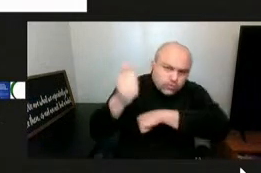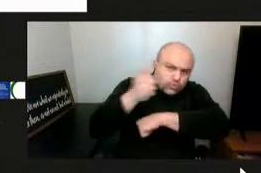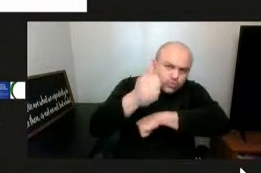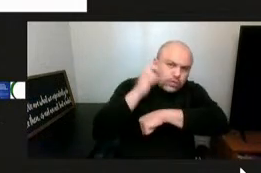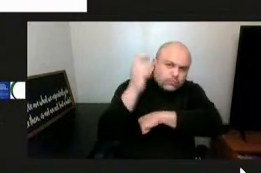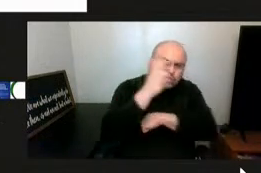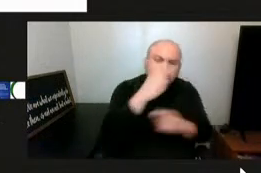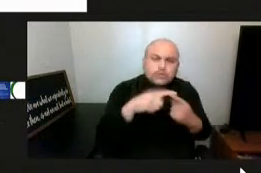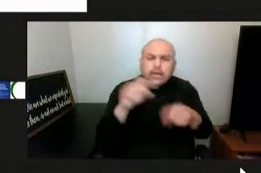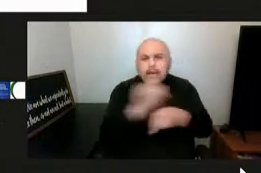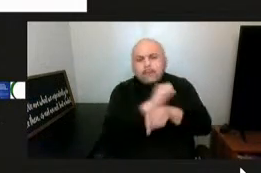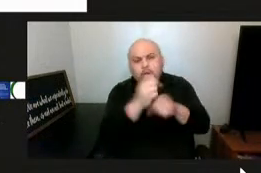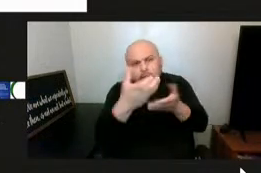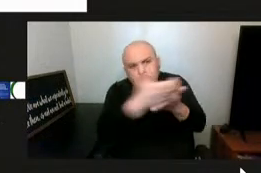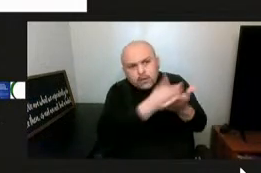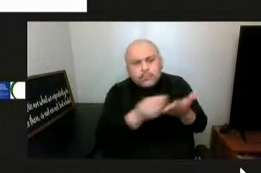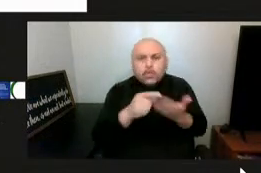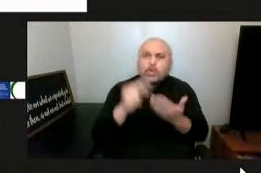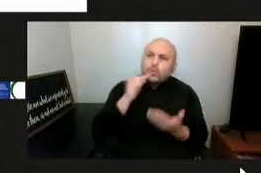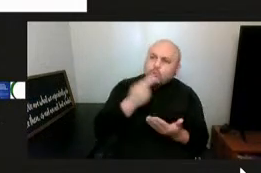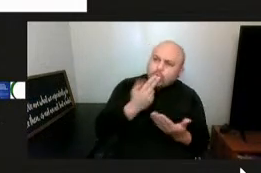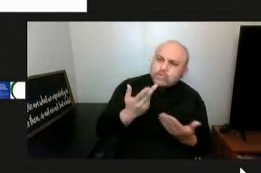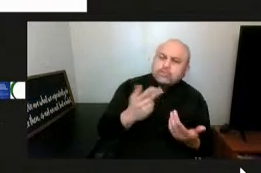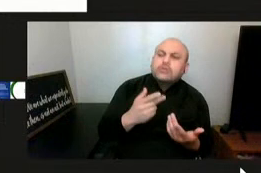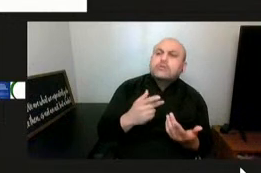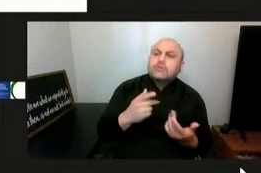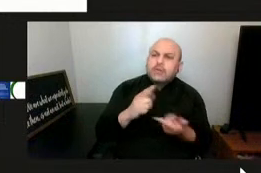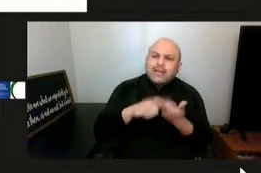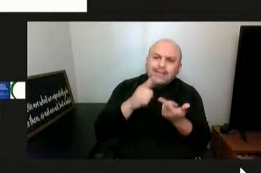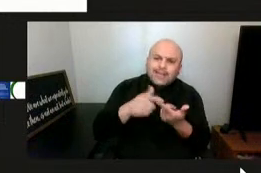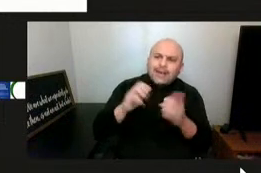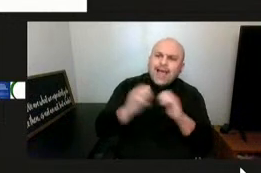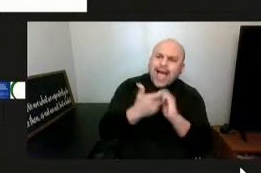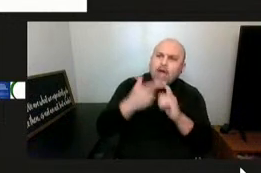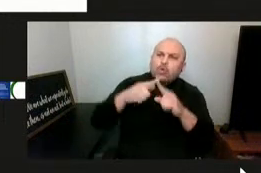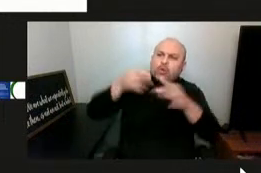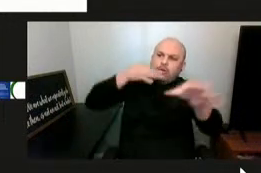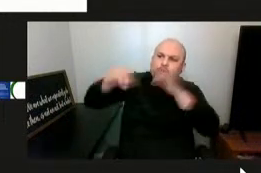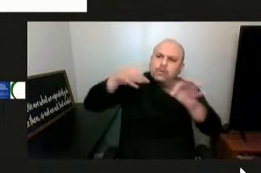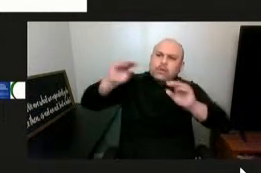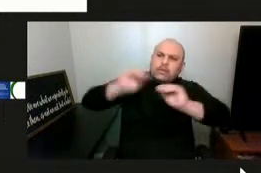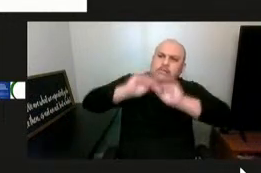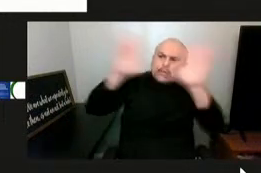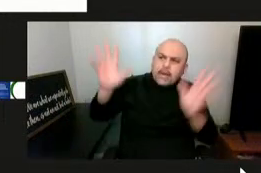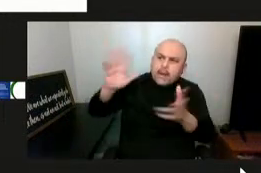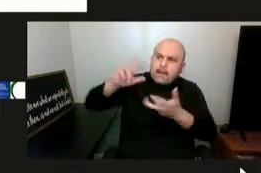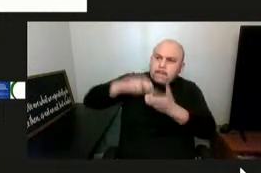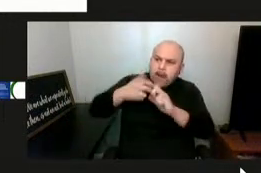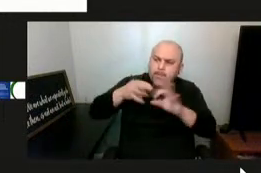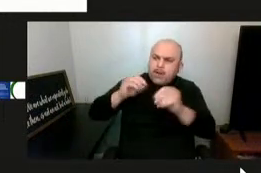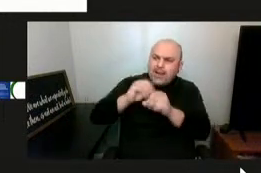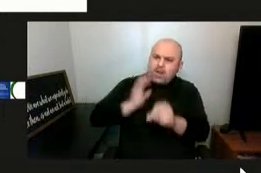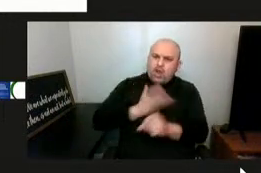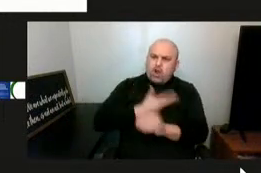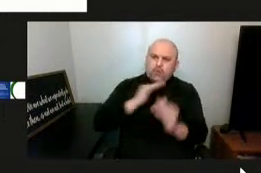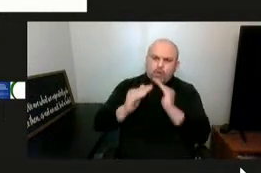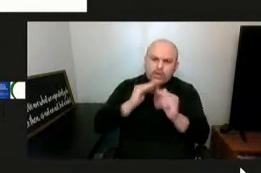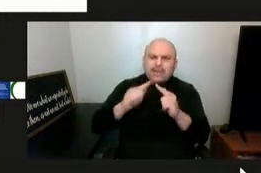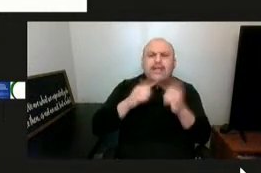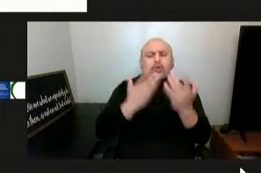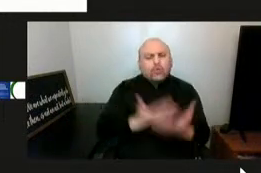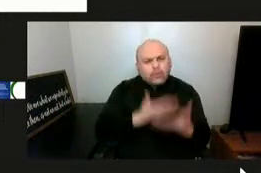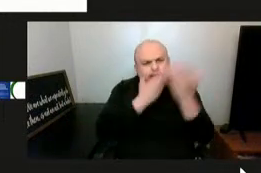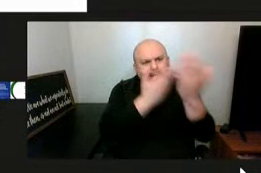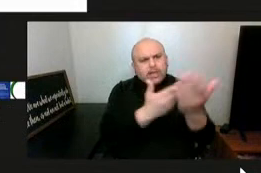income, nutrition, to articulate the problems we're seeing across different communities and recommendations to